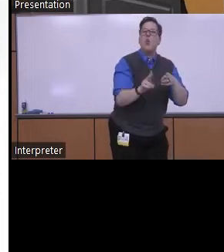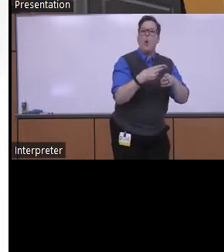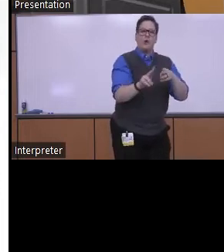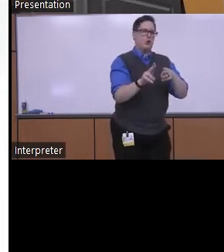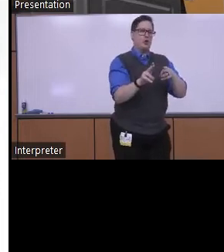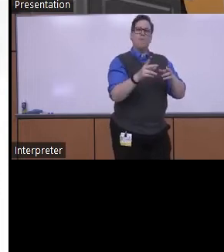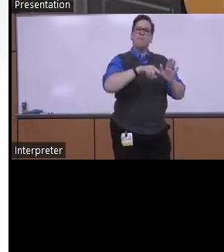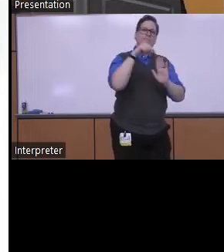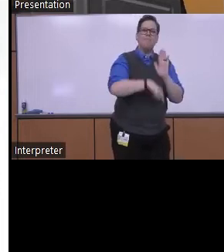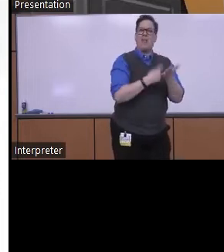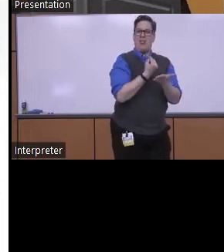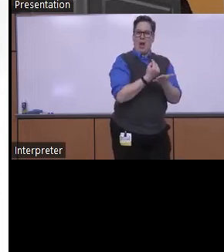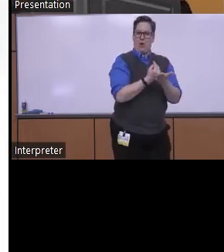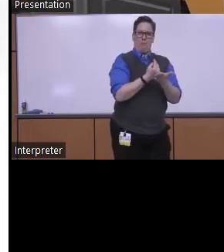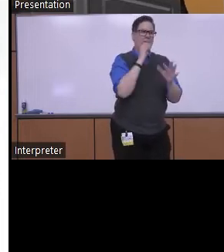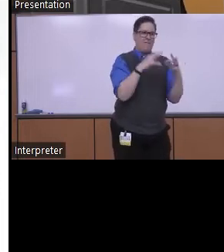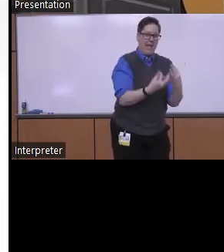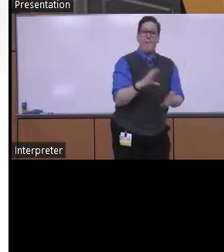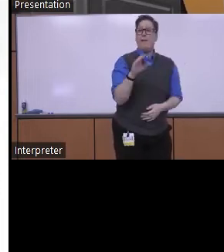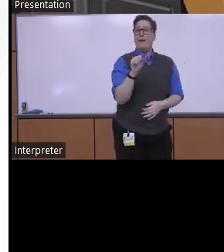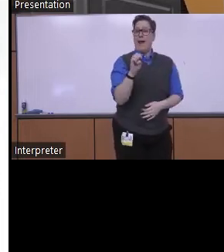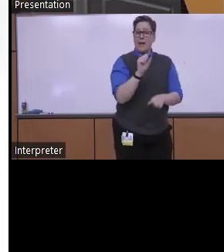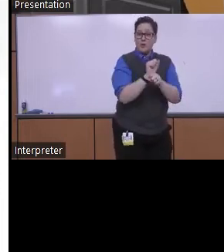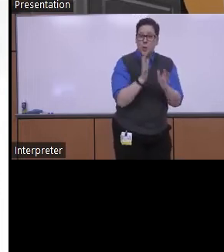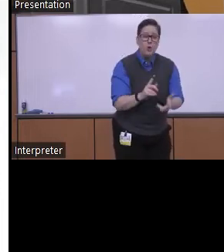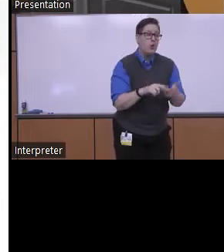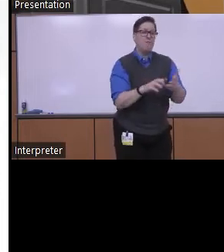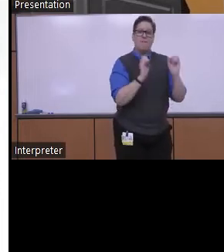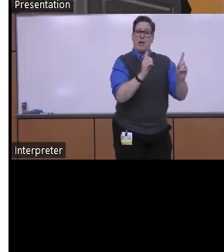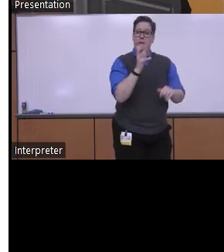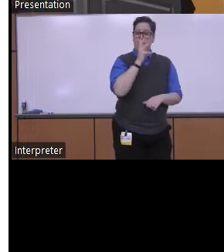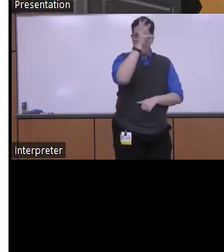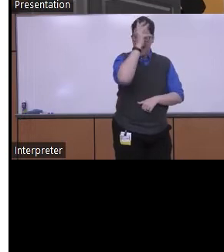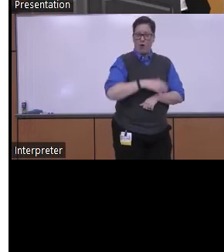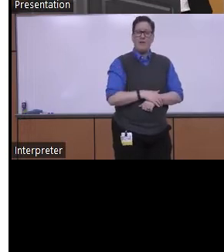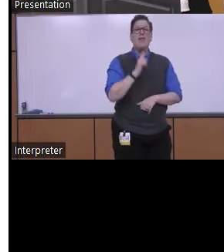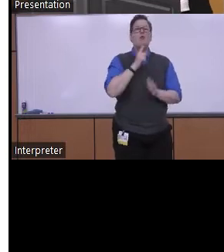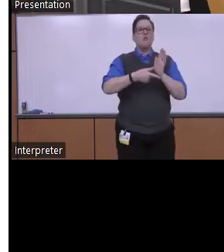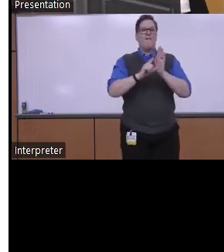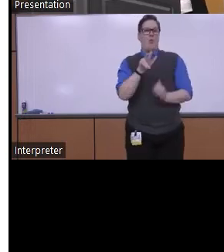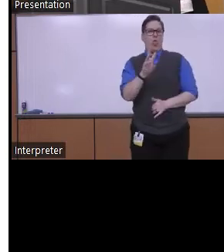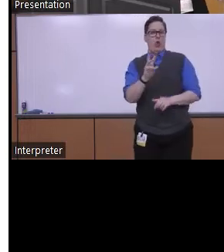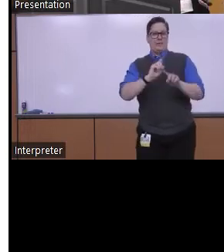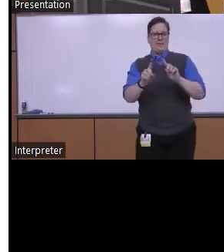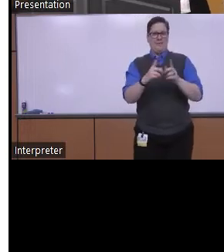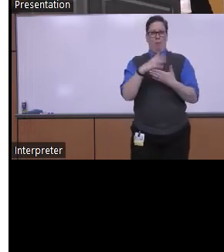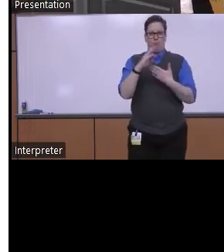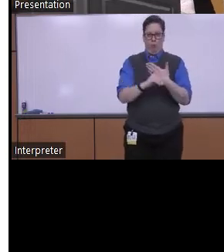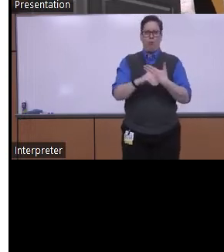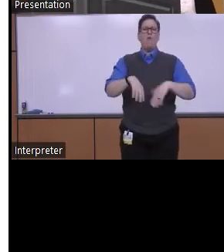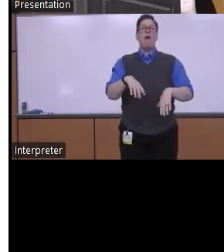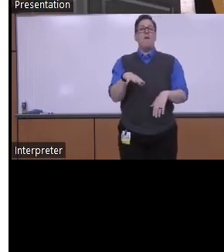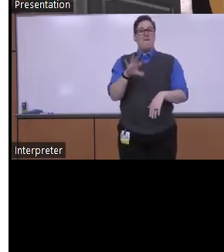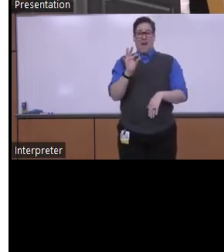short-term therapy, casework, and parenting education. And this is a review of 36 programs that note